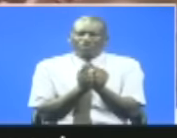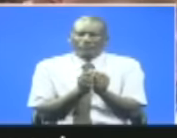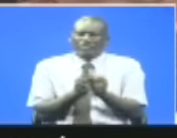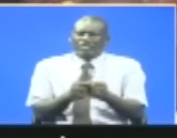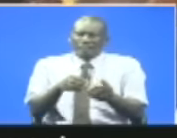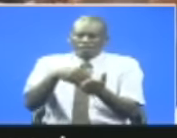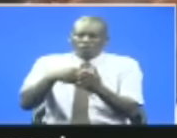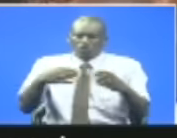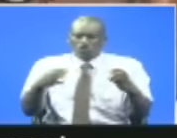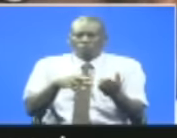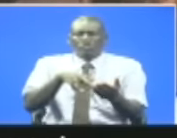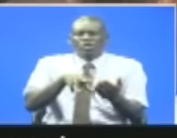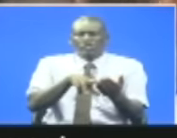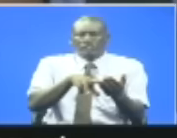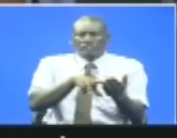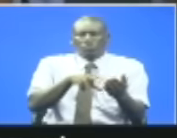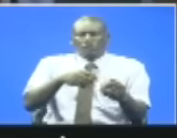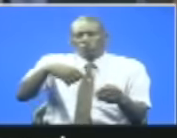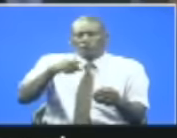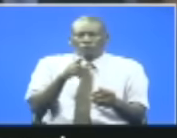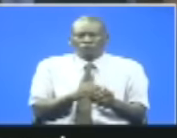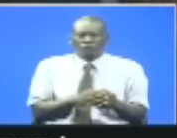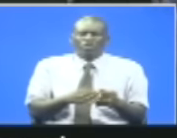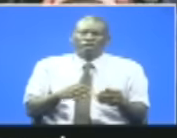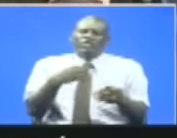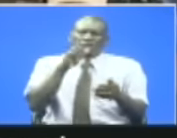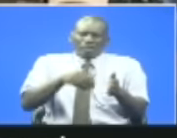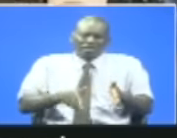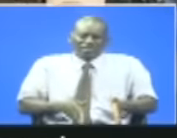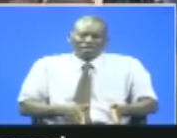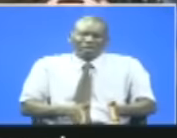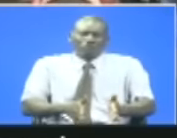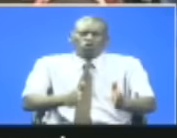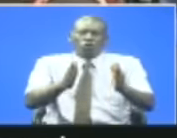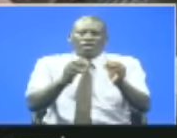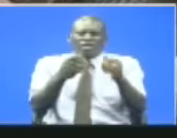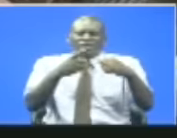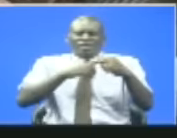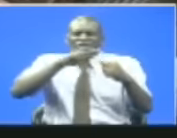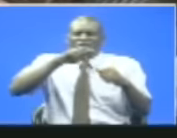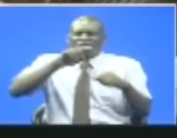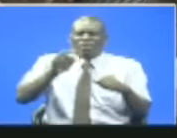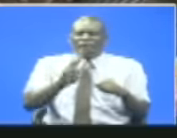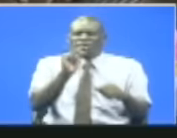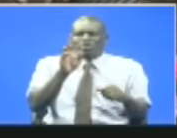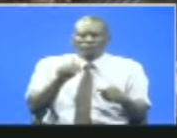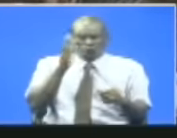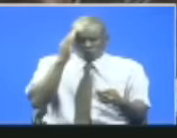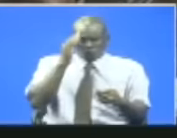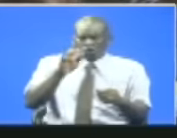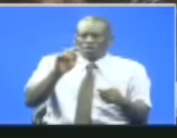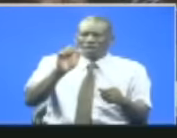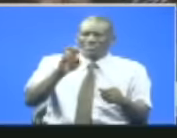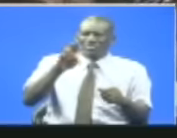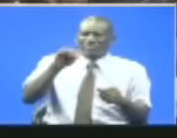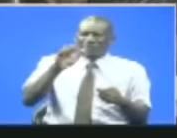hafifu watakushinda. Ati mabarabara kilomita 6,000. Unajua lami kilomita